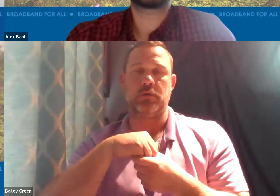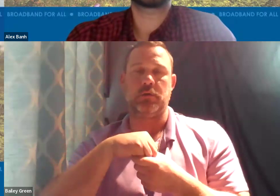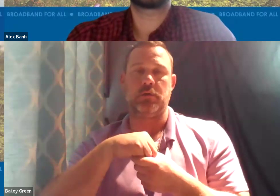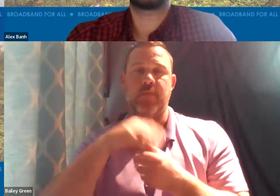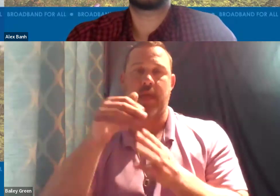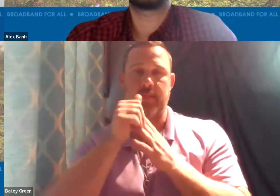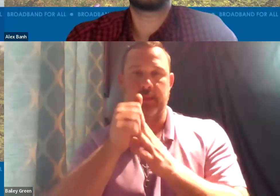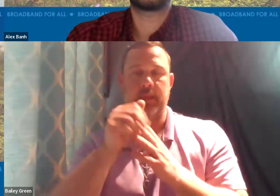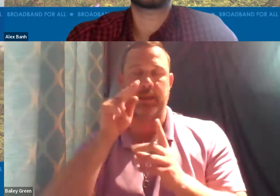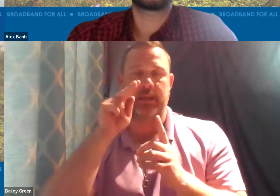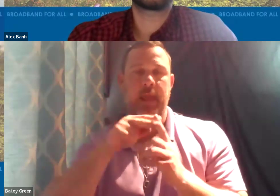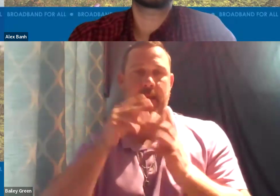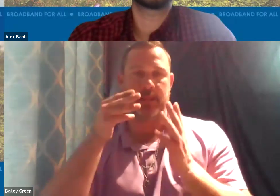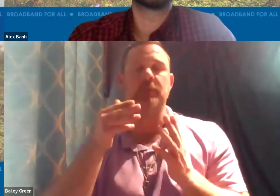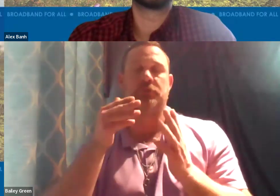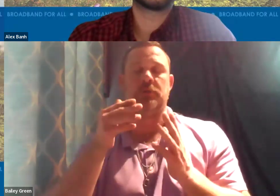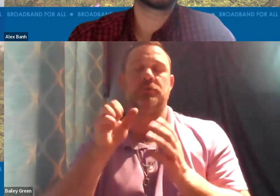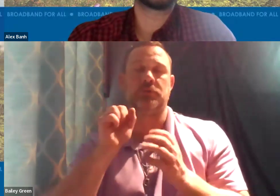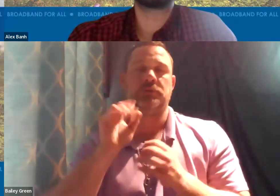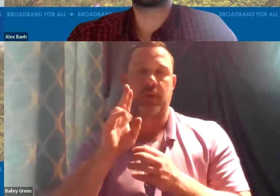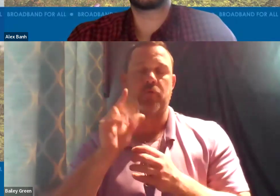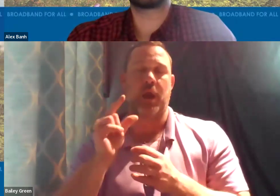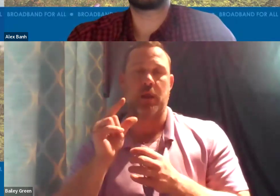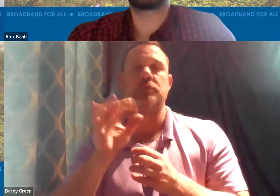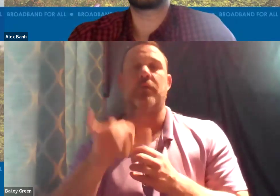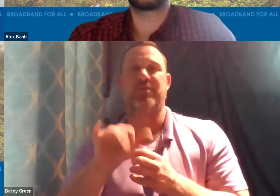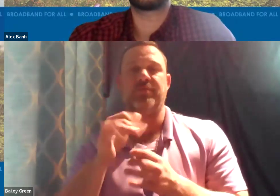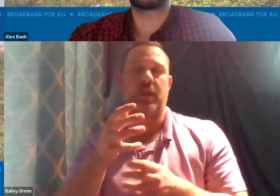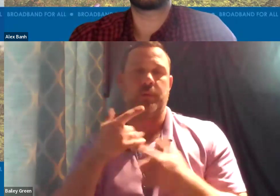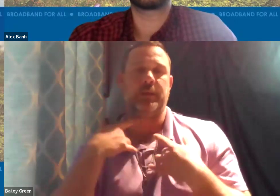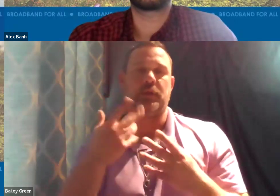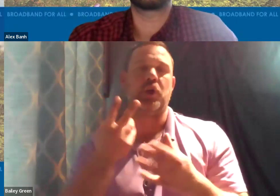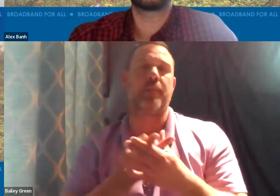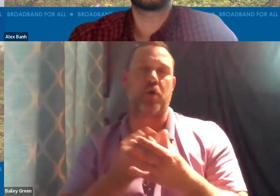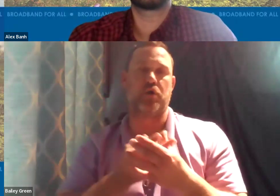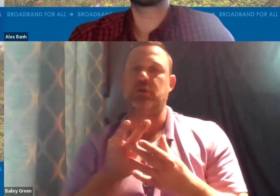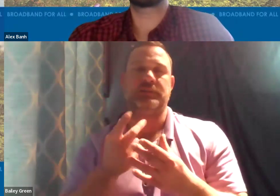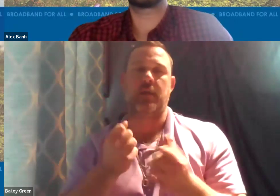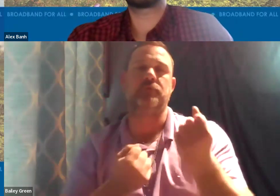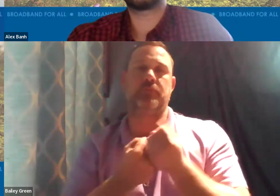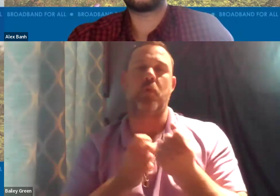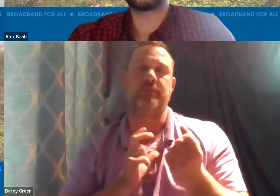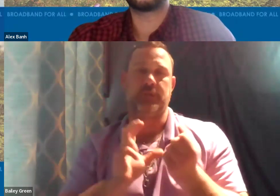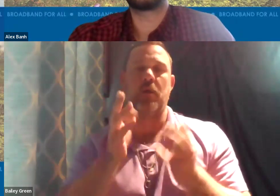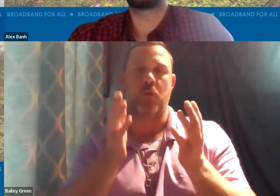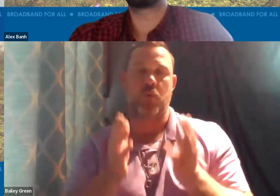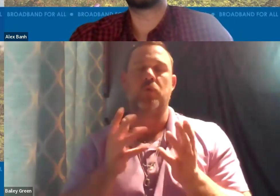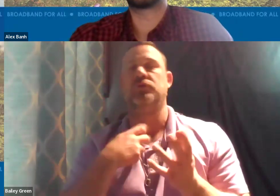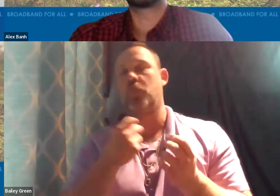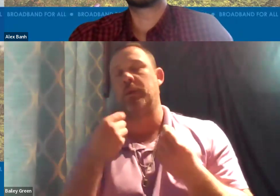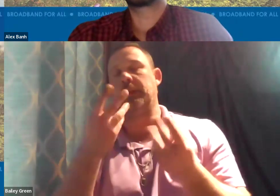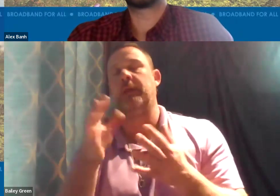that lead application and that subgrant. So in that case, they would be considered a partner instead of a supportive stakeholder. We just wanted to give an